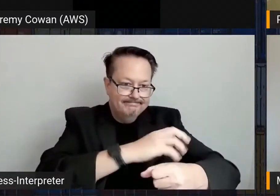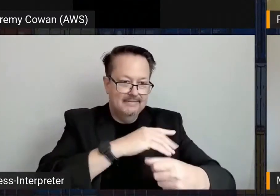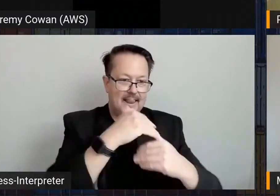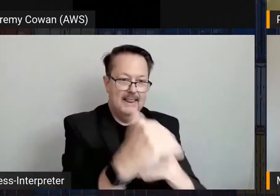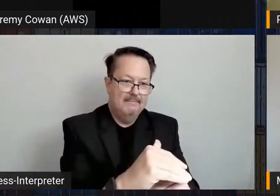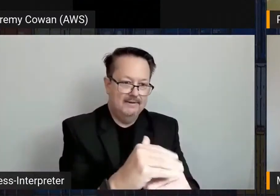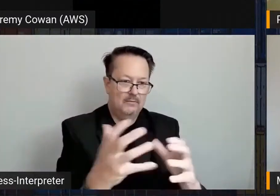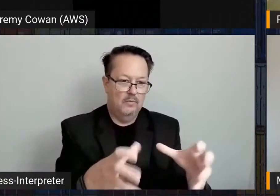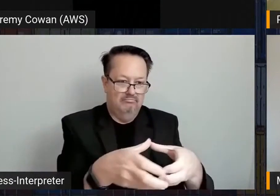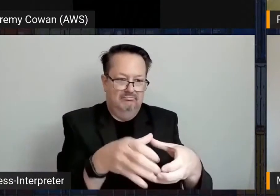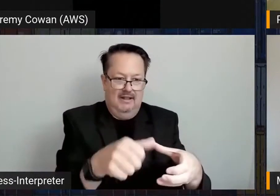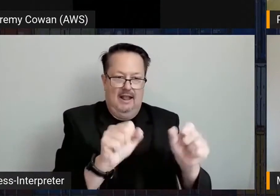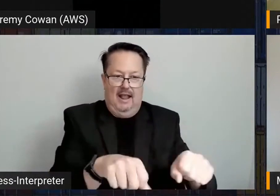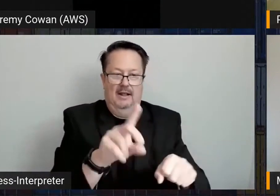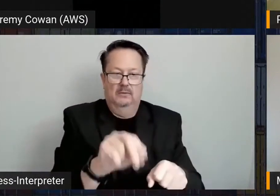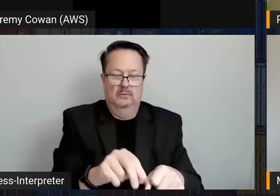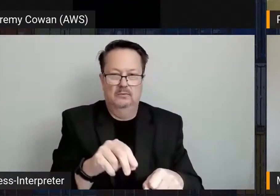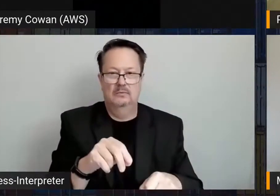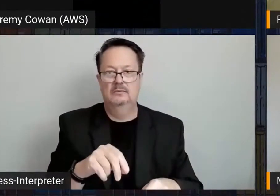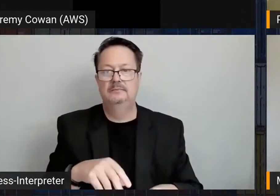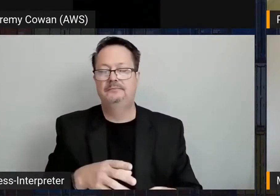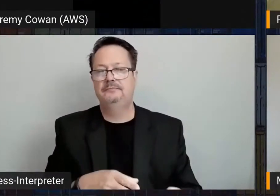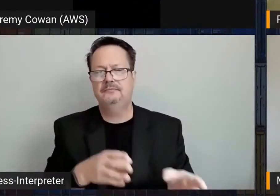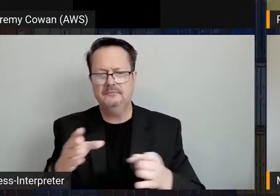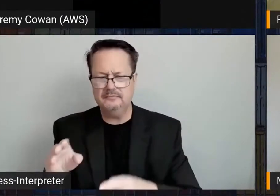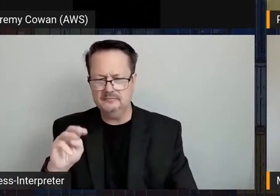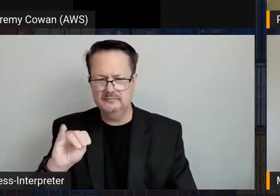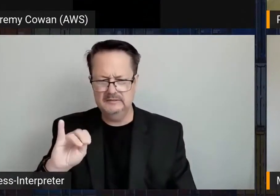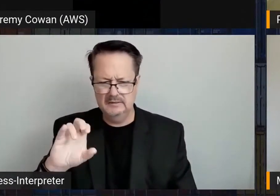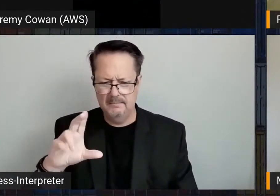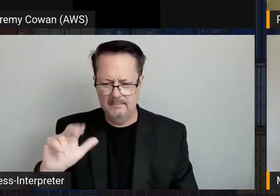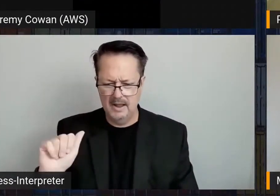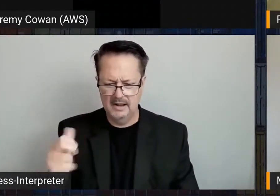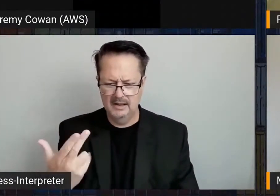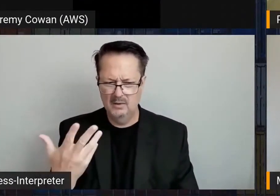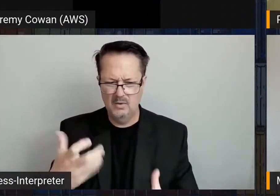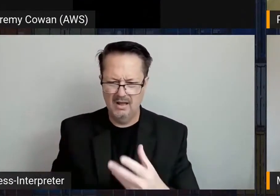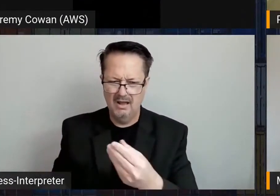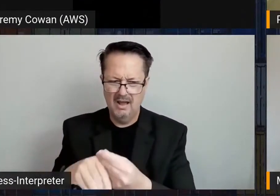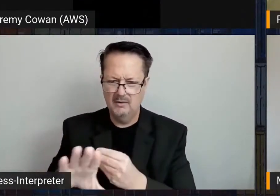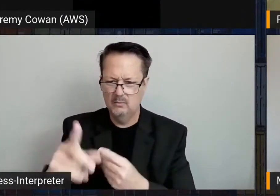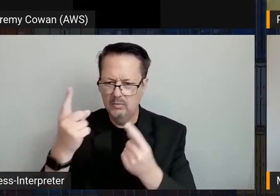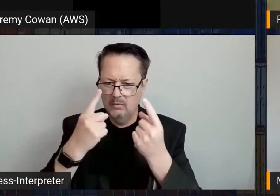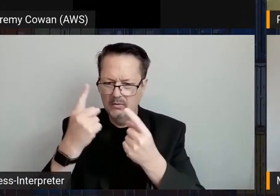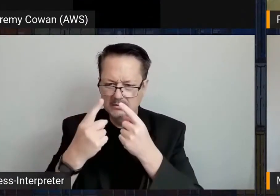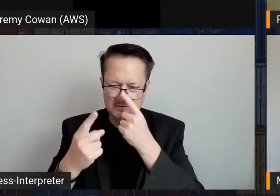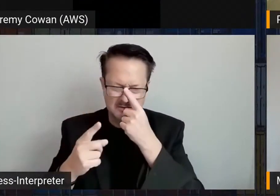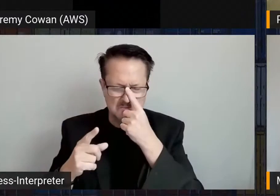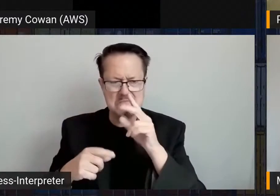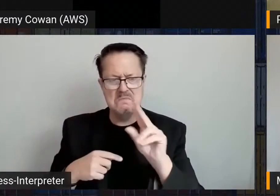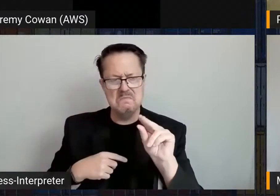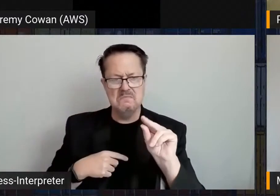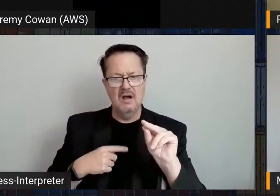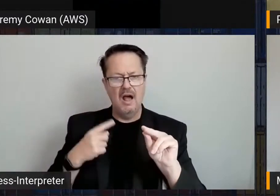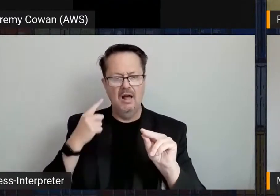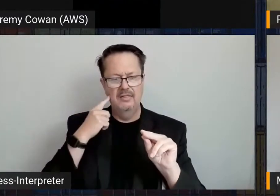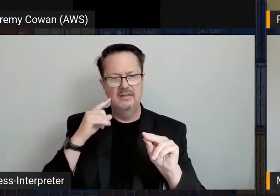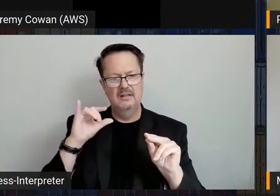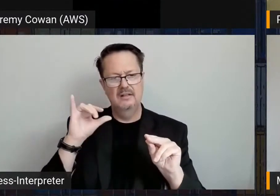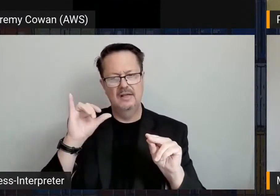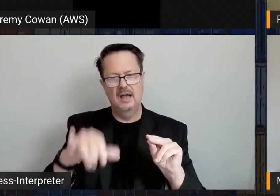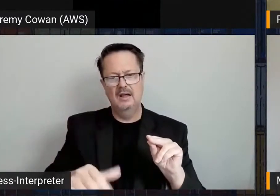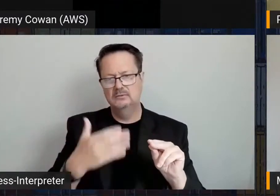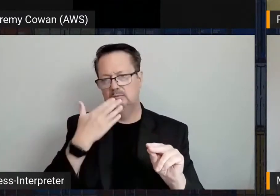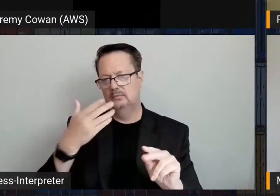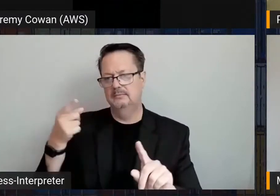as an authorized entity. Micah, do you have any thoughts you want to add? No, I think that's a really, it's a